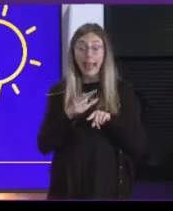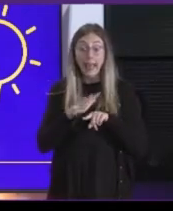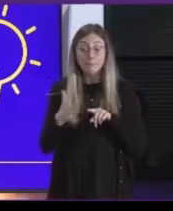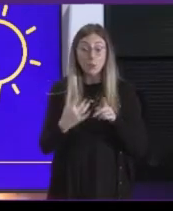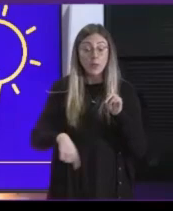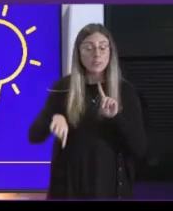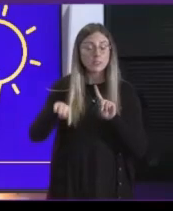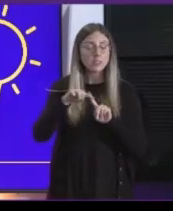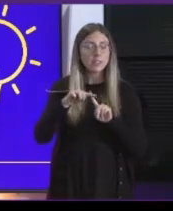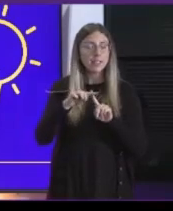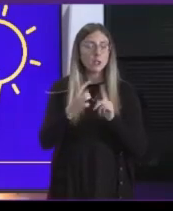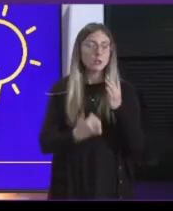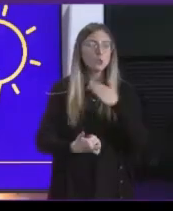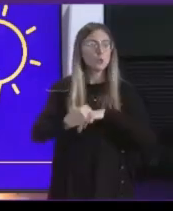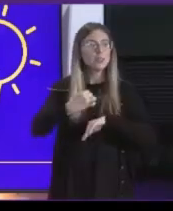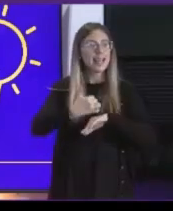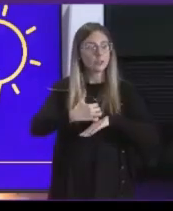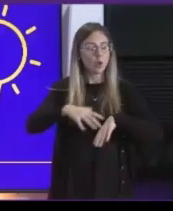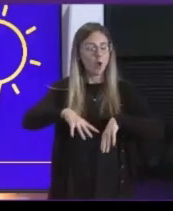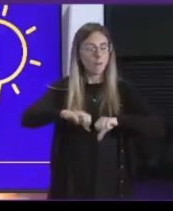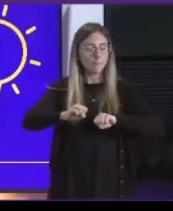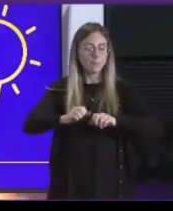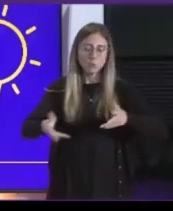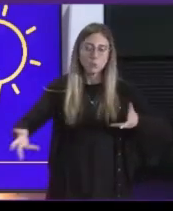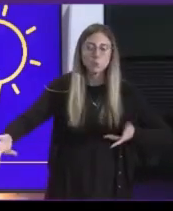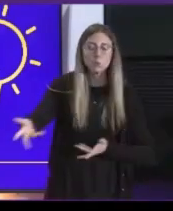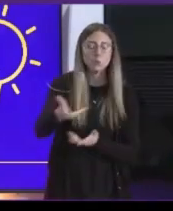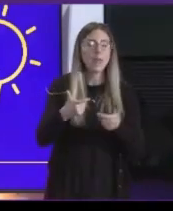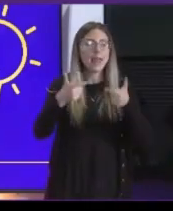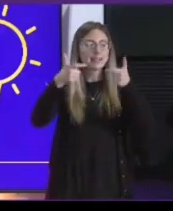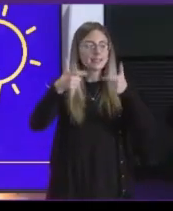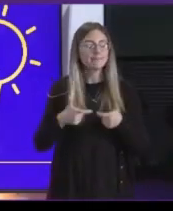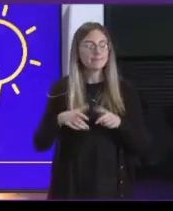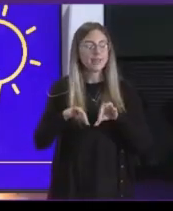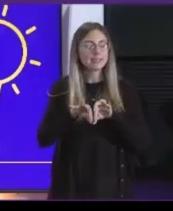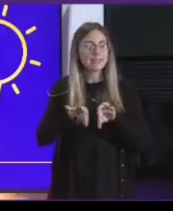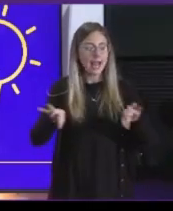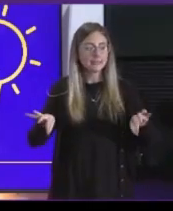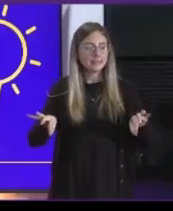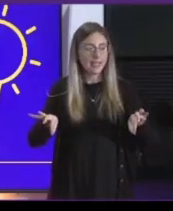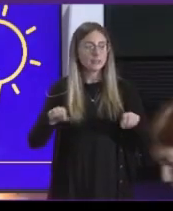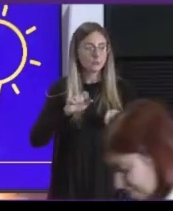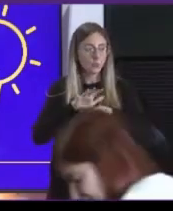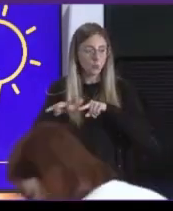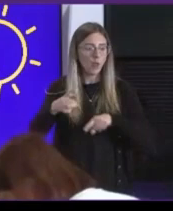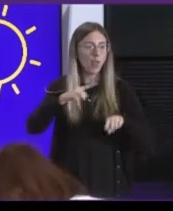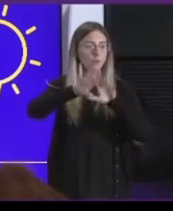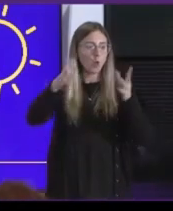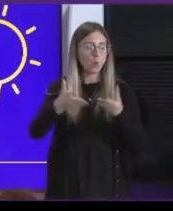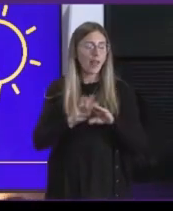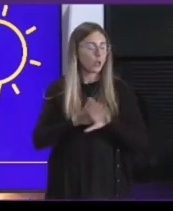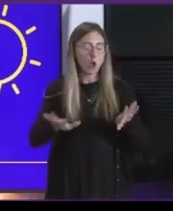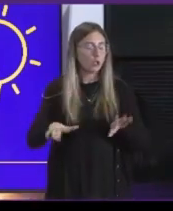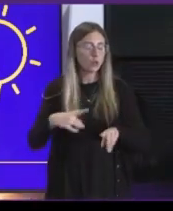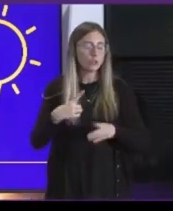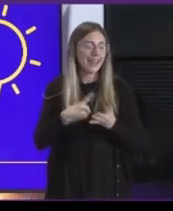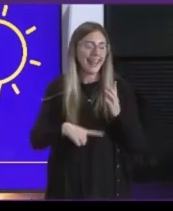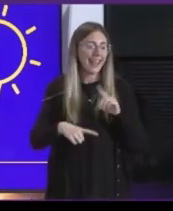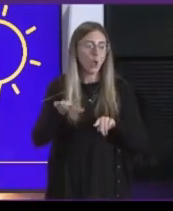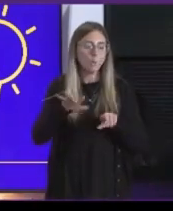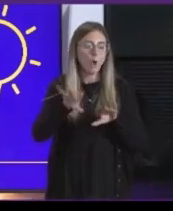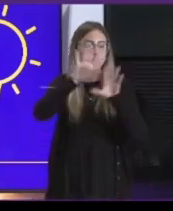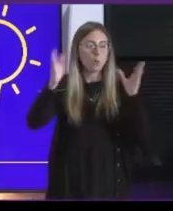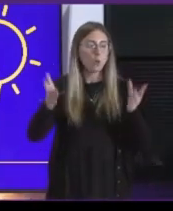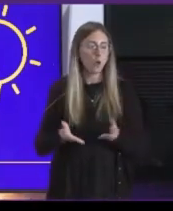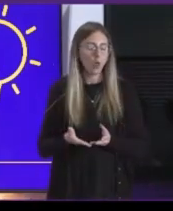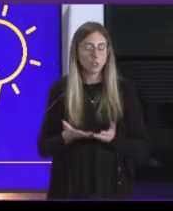setting benchmarks and opportunities to harmonize standards, which will have benefits for people across the world, not just in the EU. So